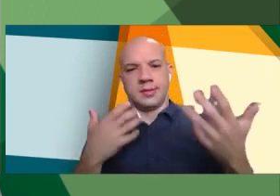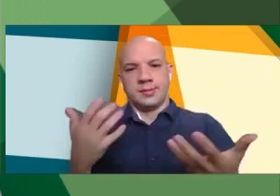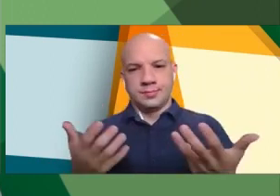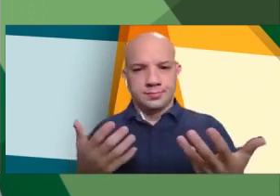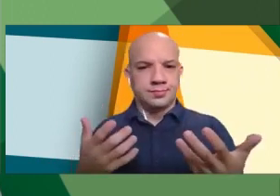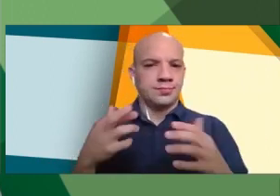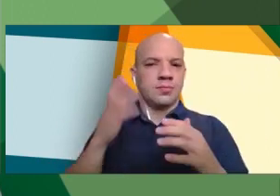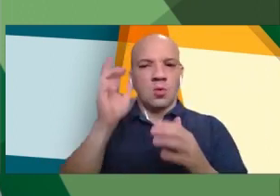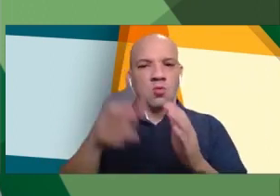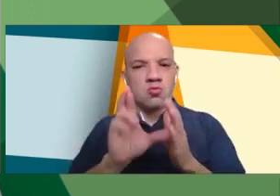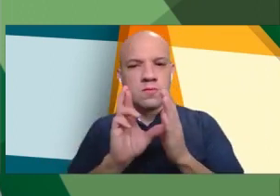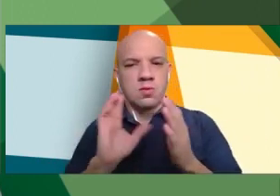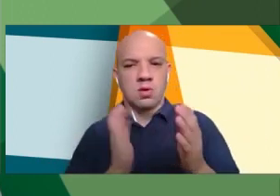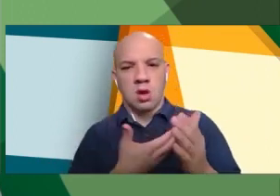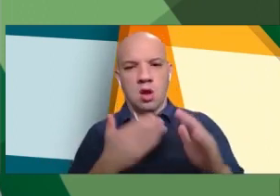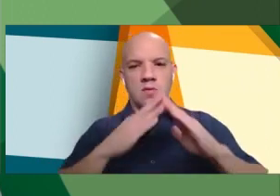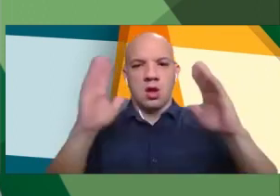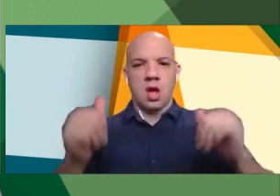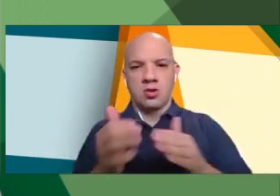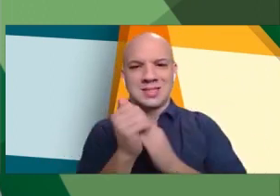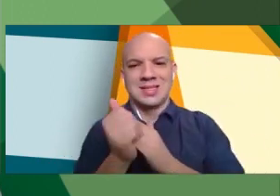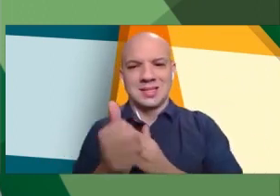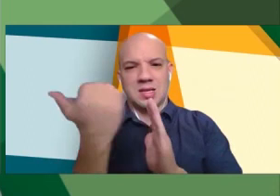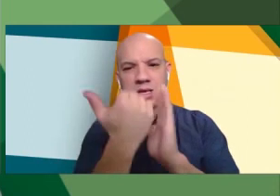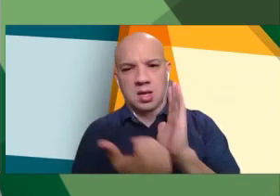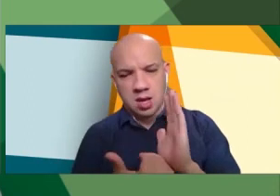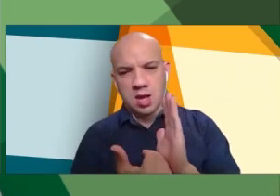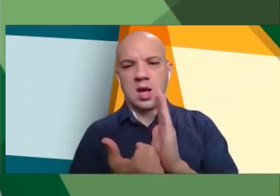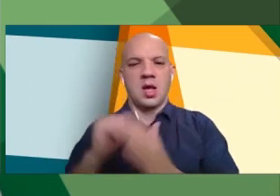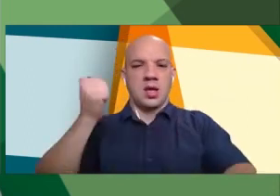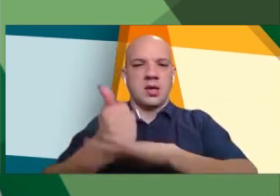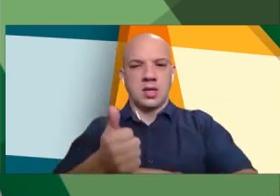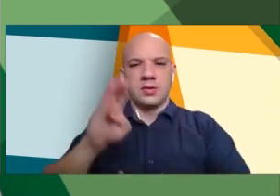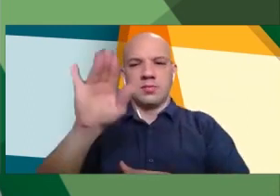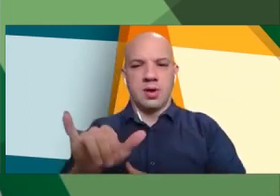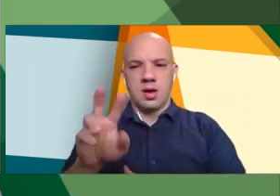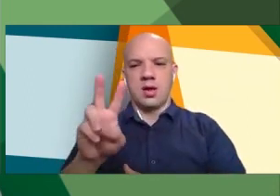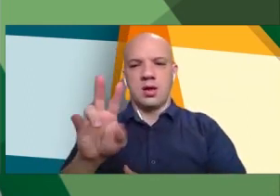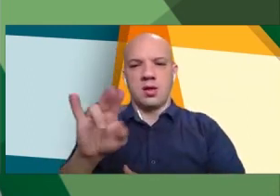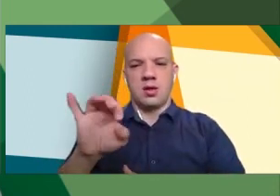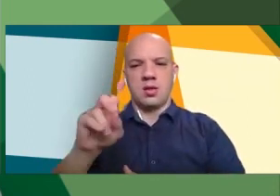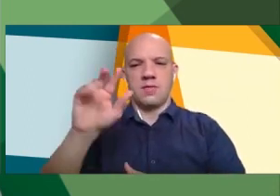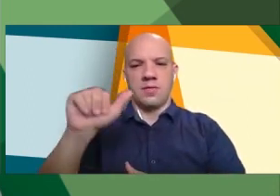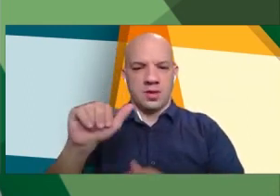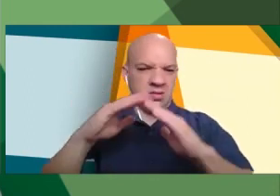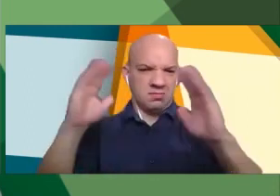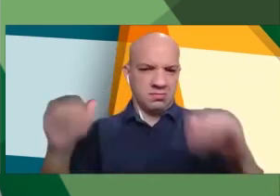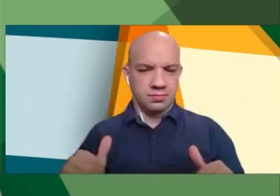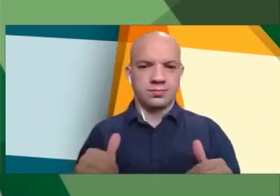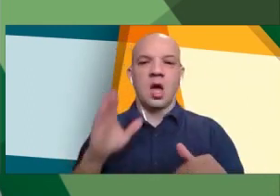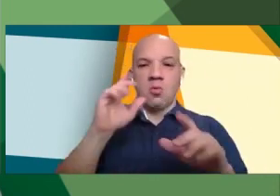We'll review our policy guides established by Vivienda and already published on our